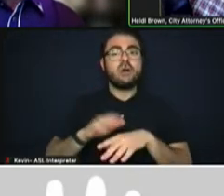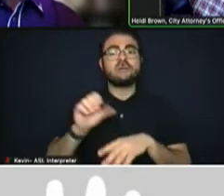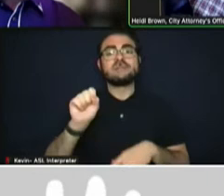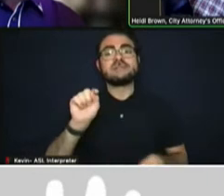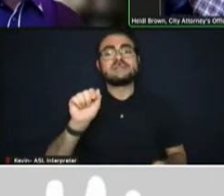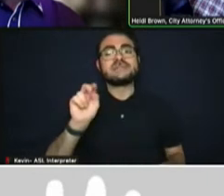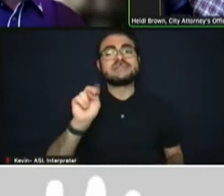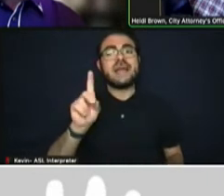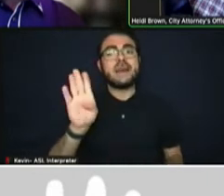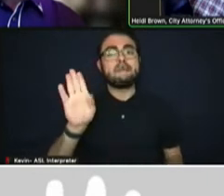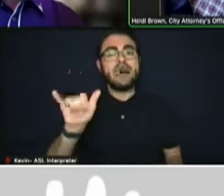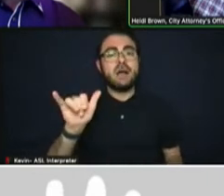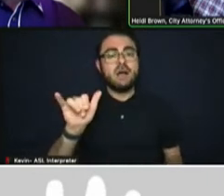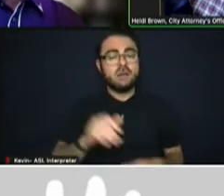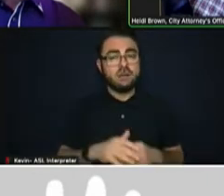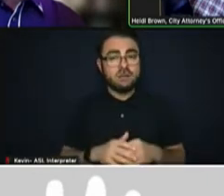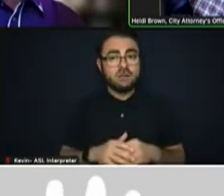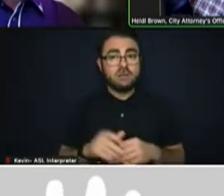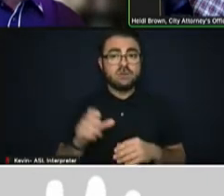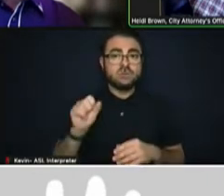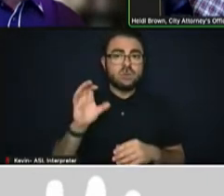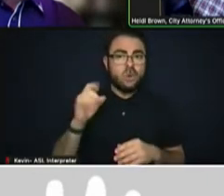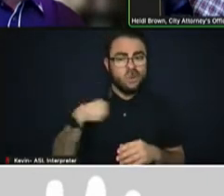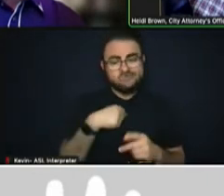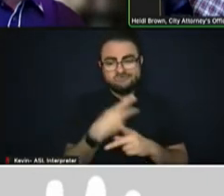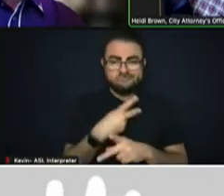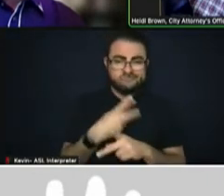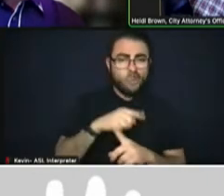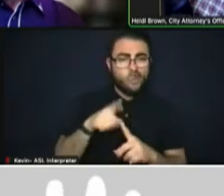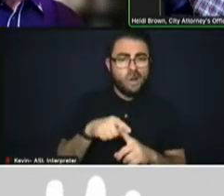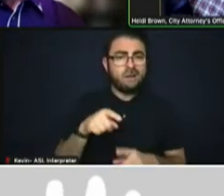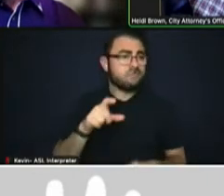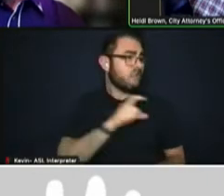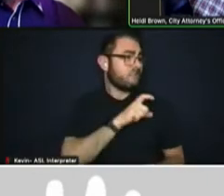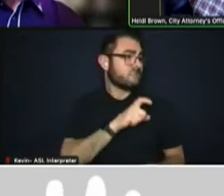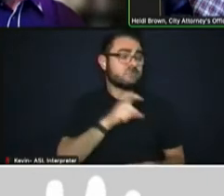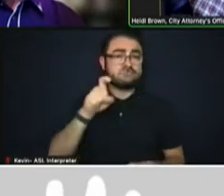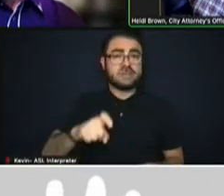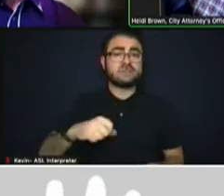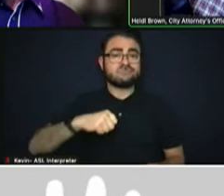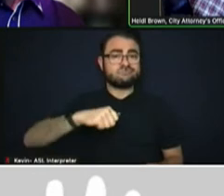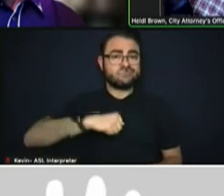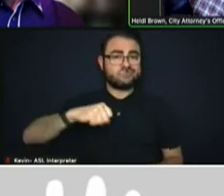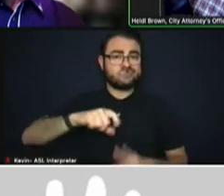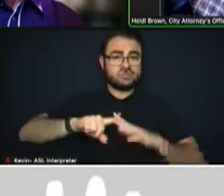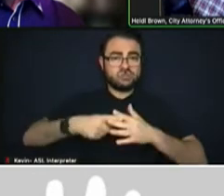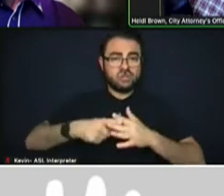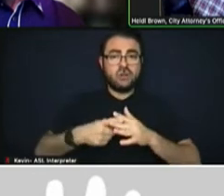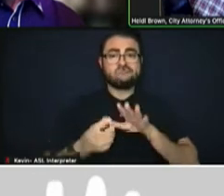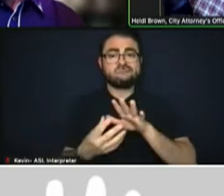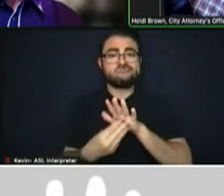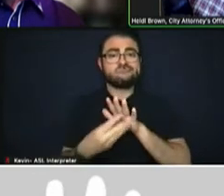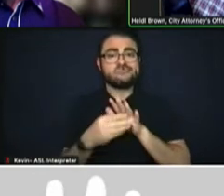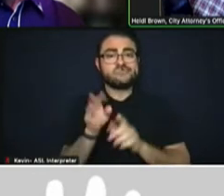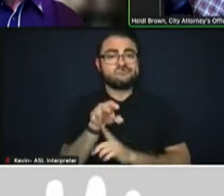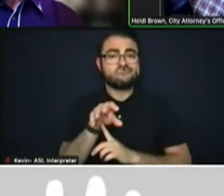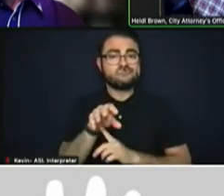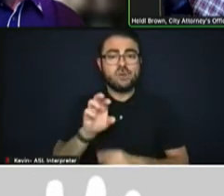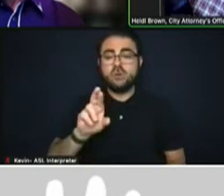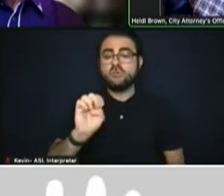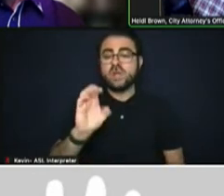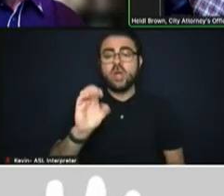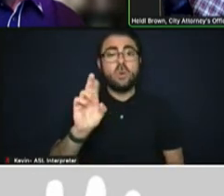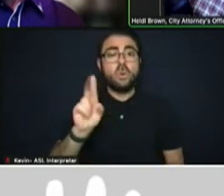were listing out at what point does the officer have to turn it on to start recording? What we said was there